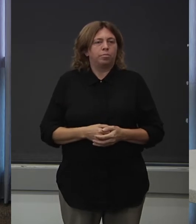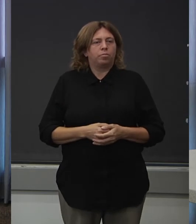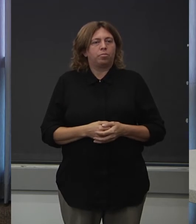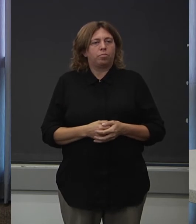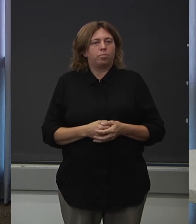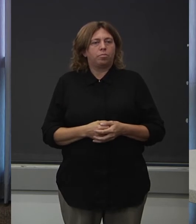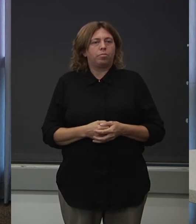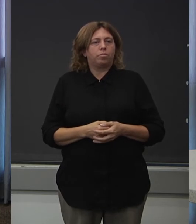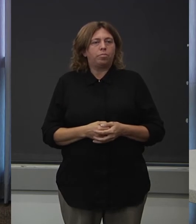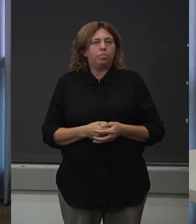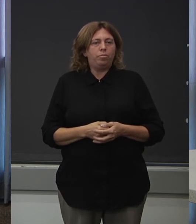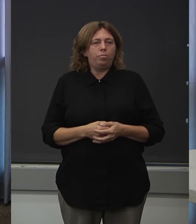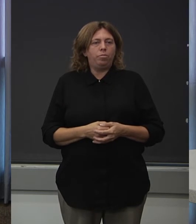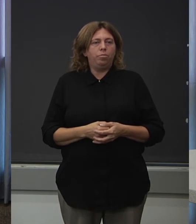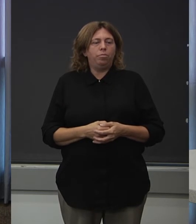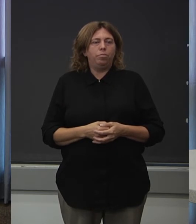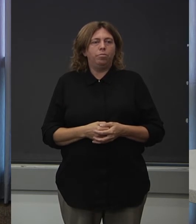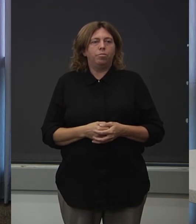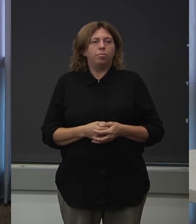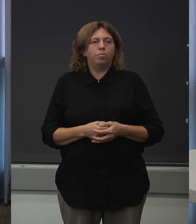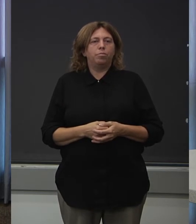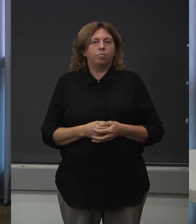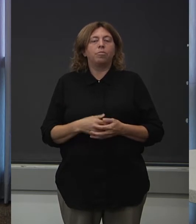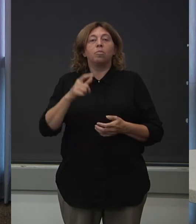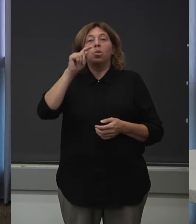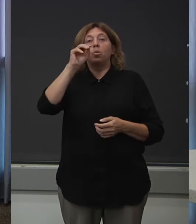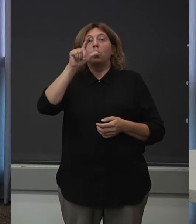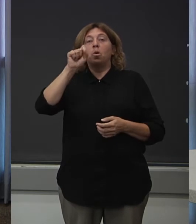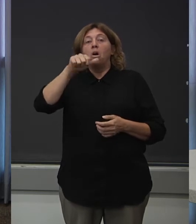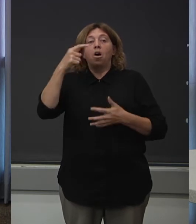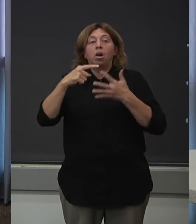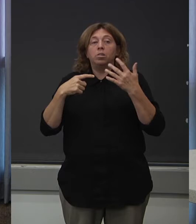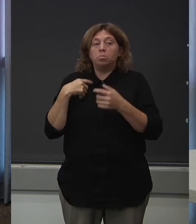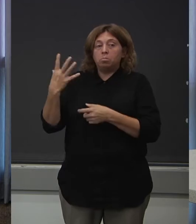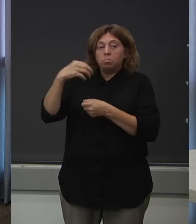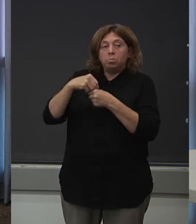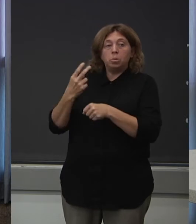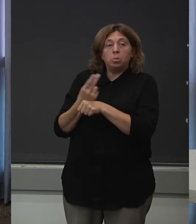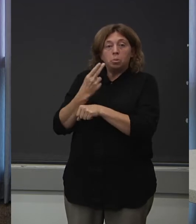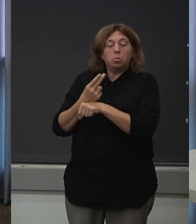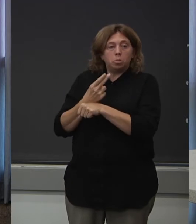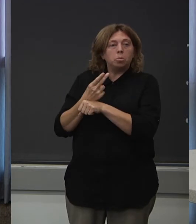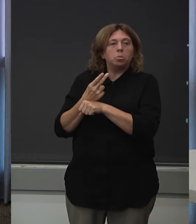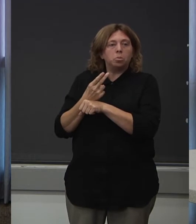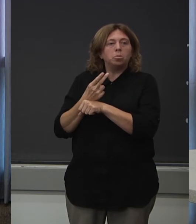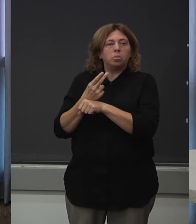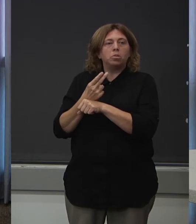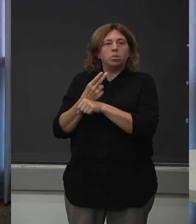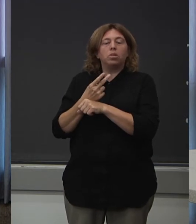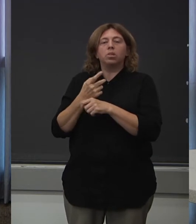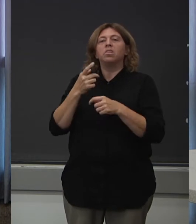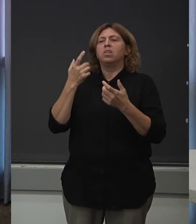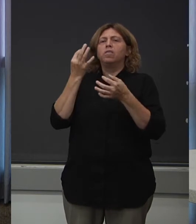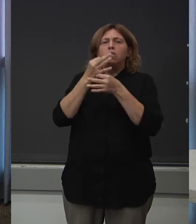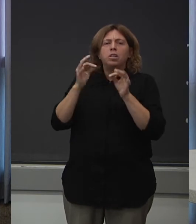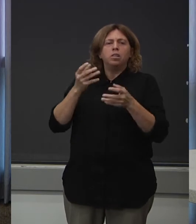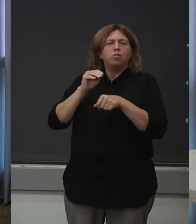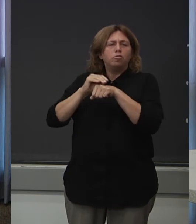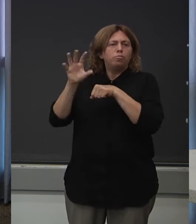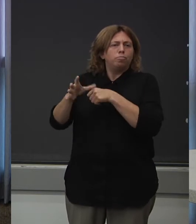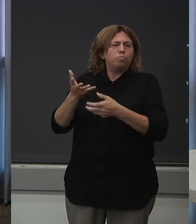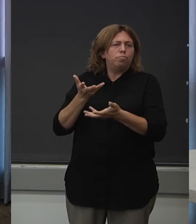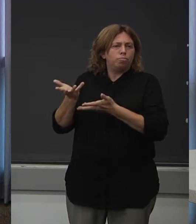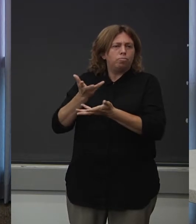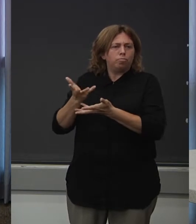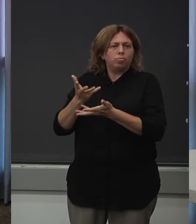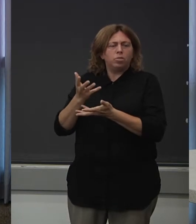We'll provide free confidential consultation services for an employer who wants to improve workplace health and safety. Those